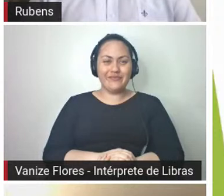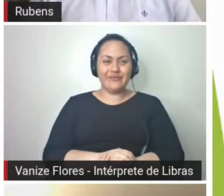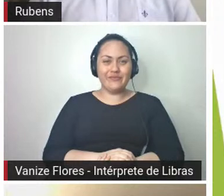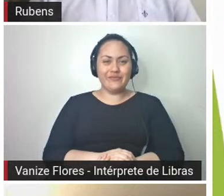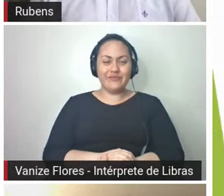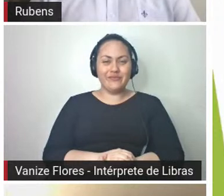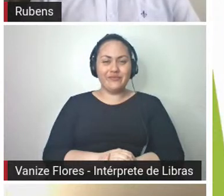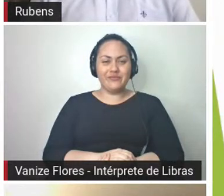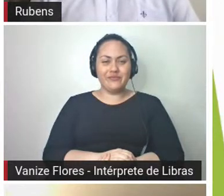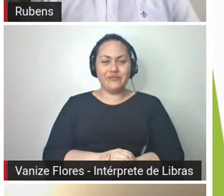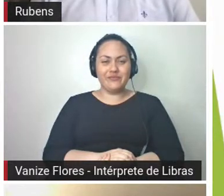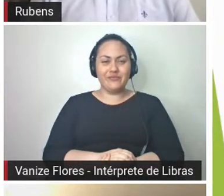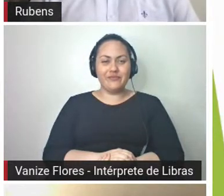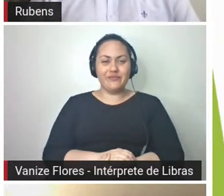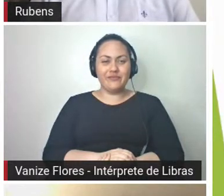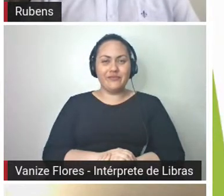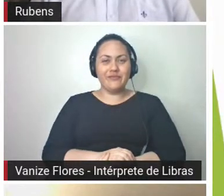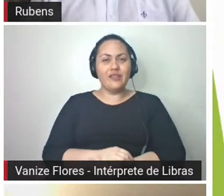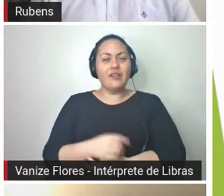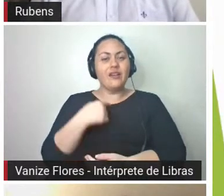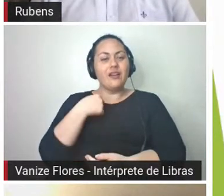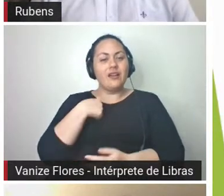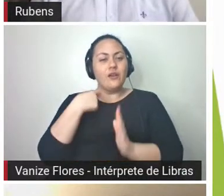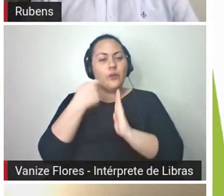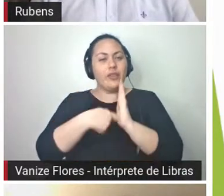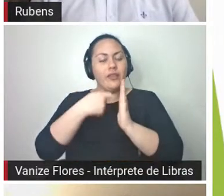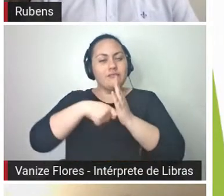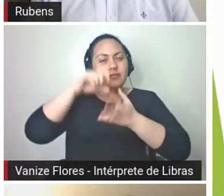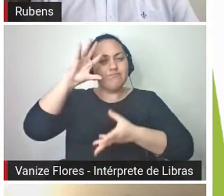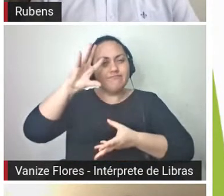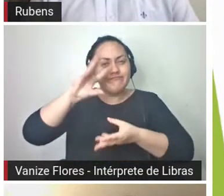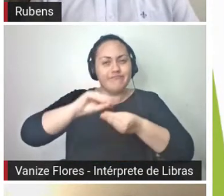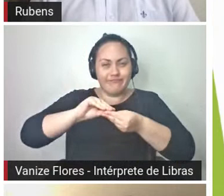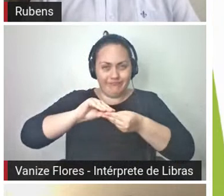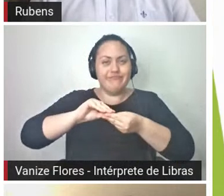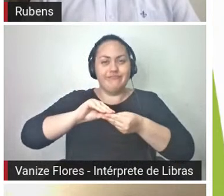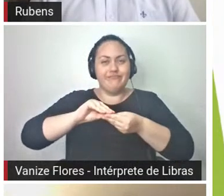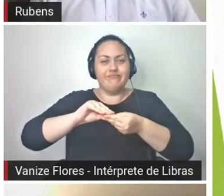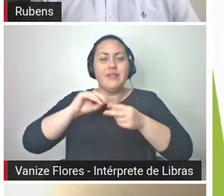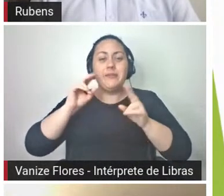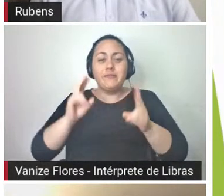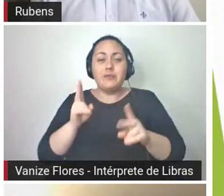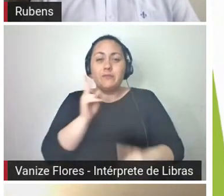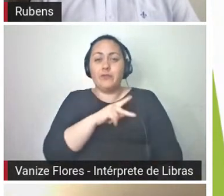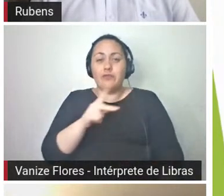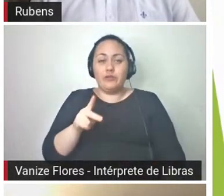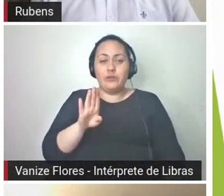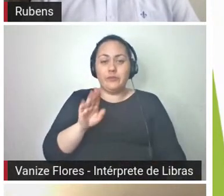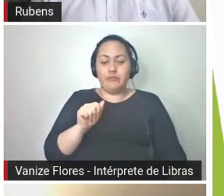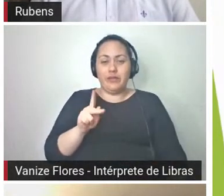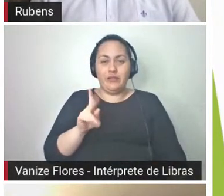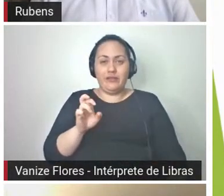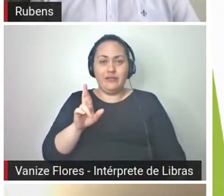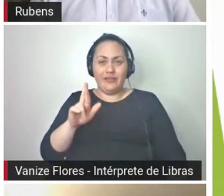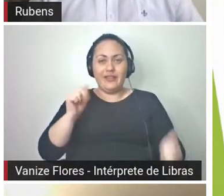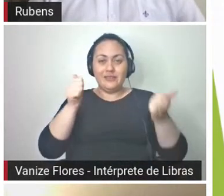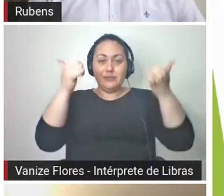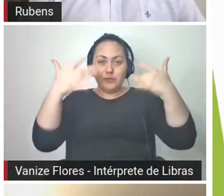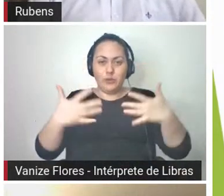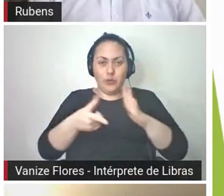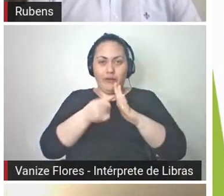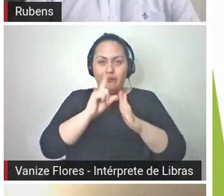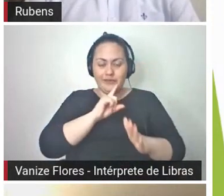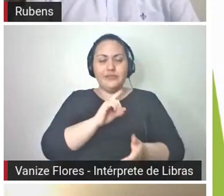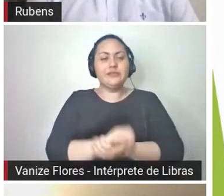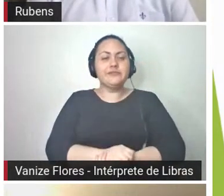Aqui eu procuro fazer uma síntese, né, do que o professor Baker disse. Então, por